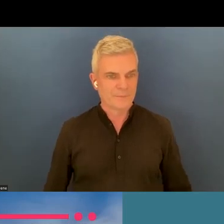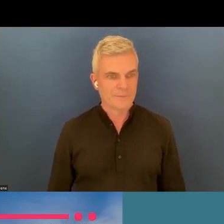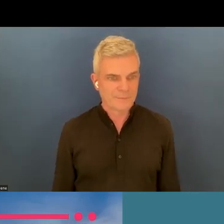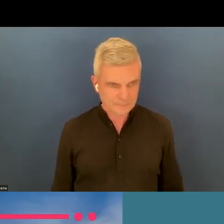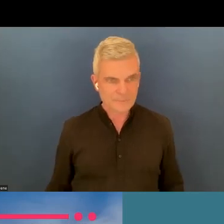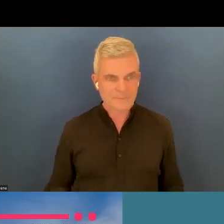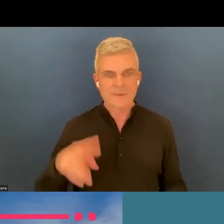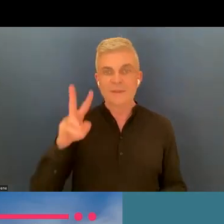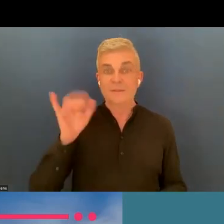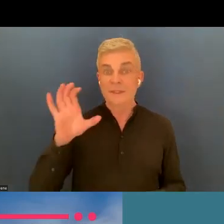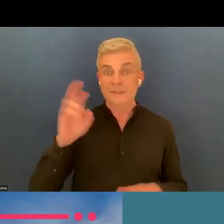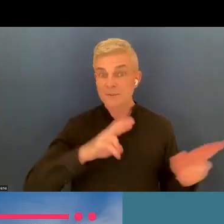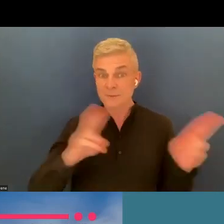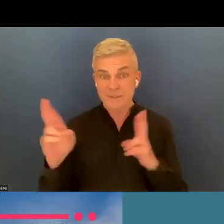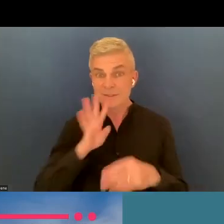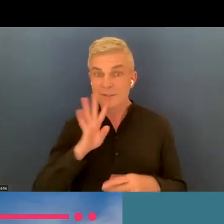Vic, you're out there ready to talk to us?